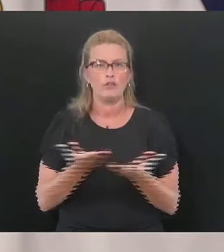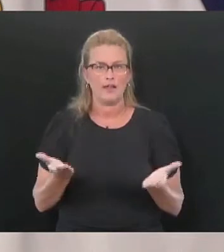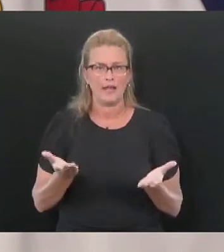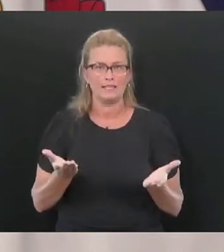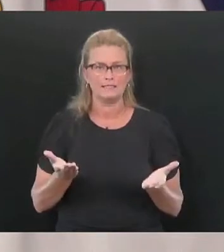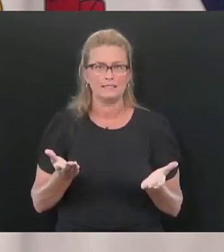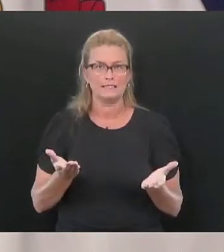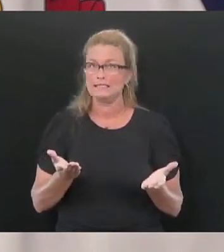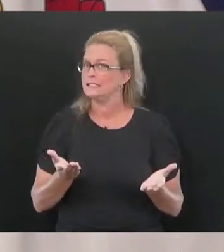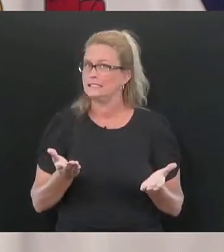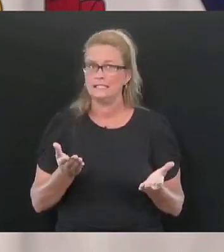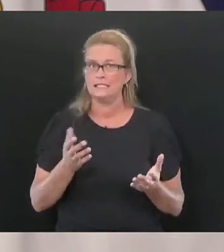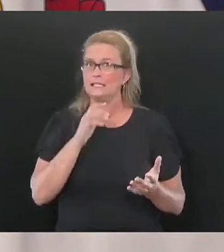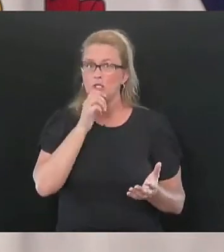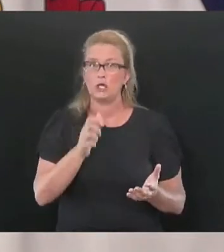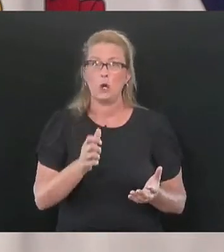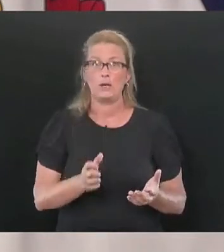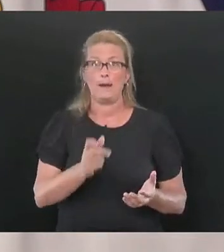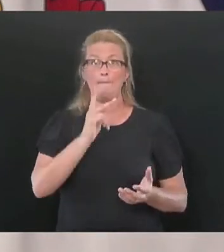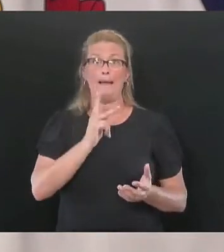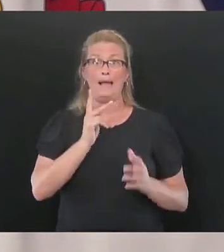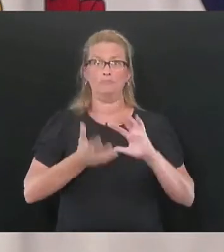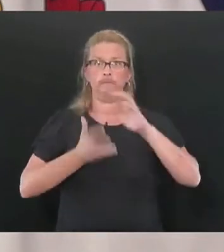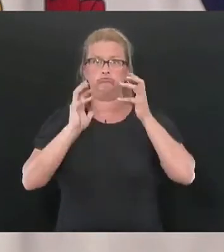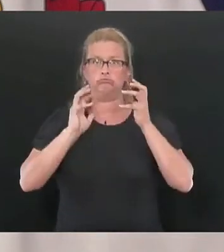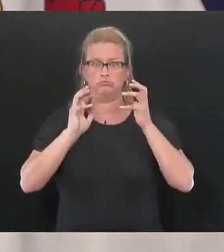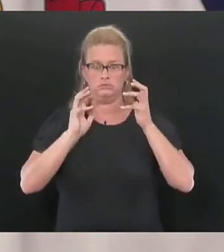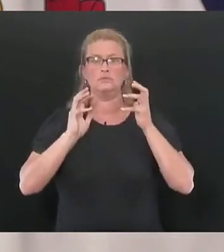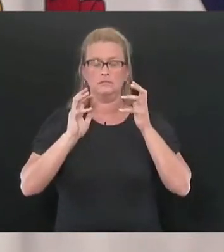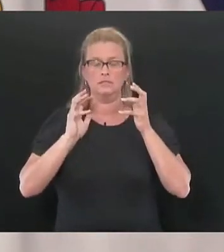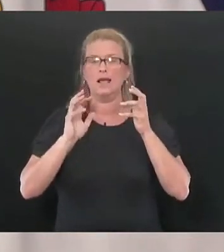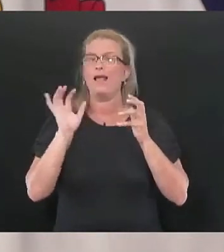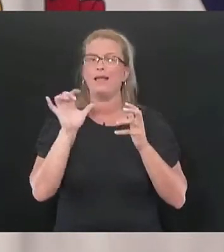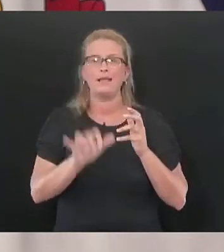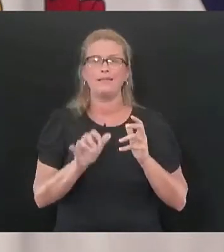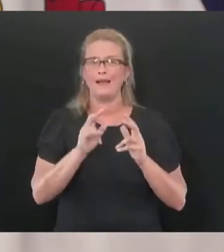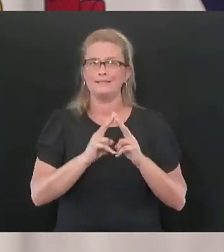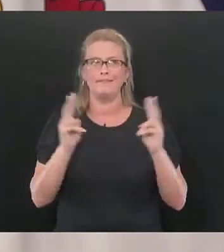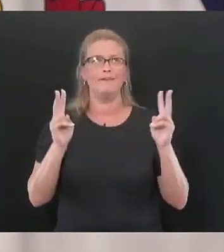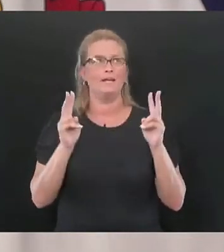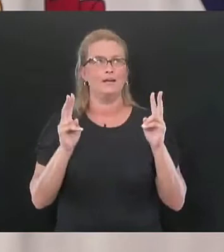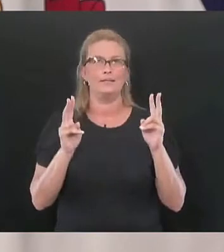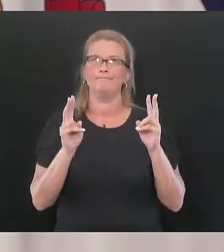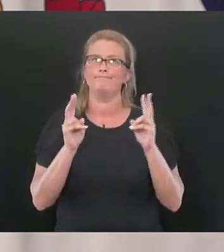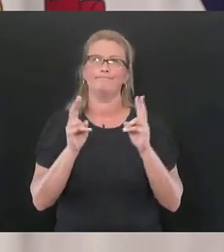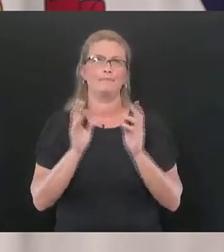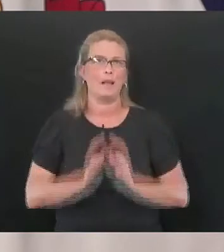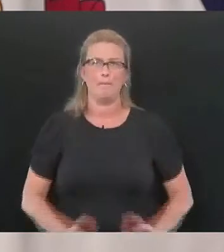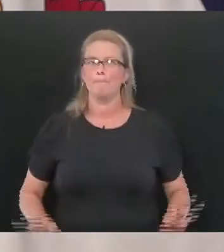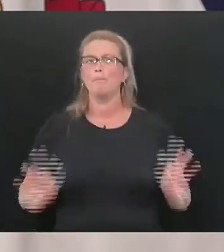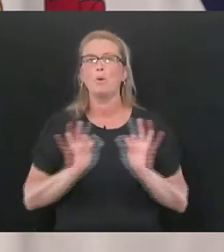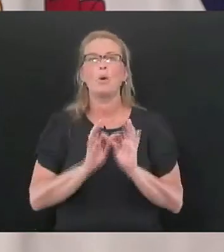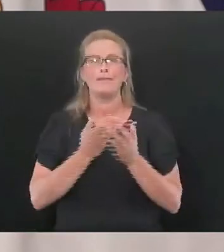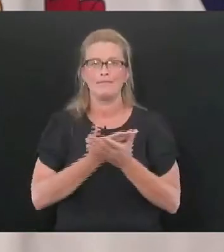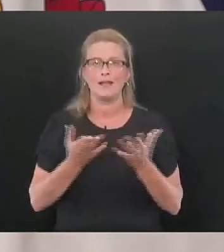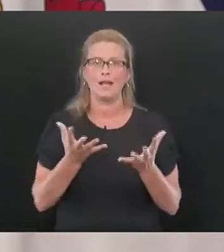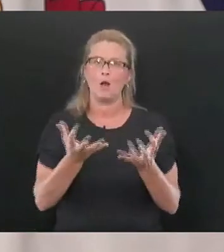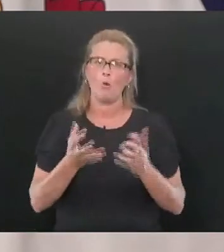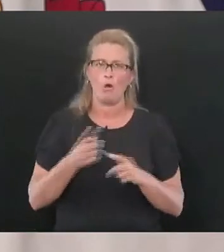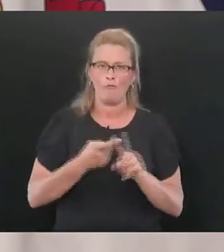come back to haunt us. Absolutely, that is the very thing that I would ask you from the bottom of my heart to